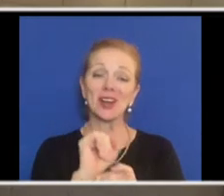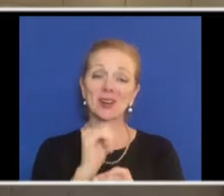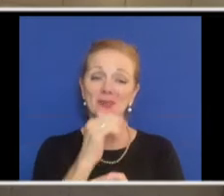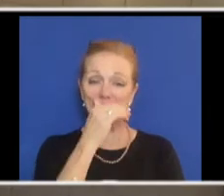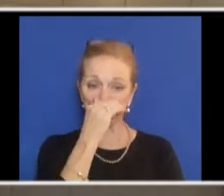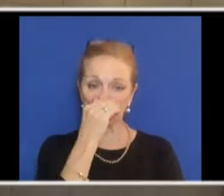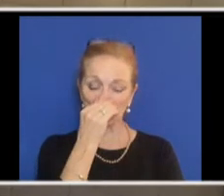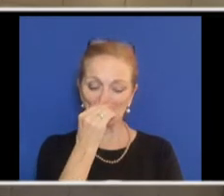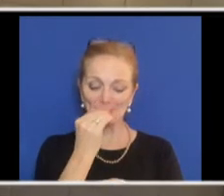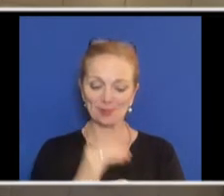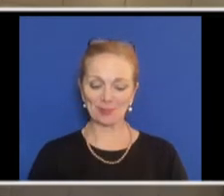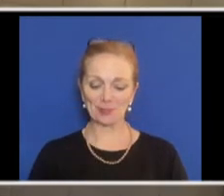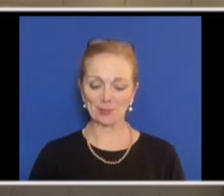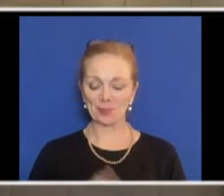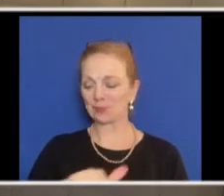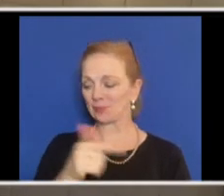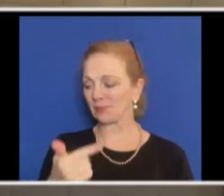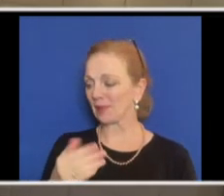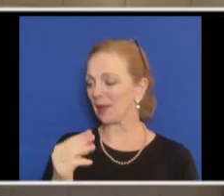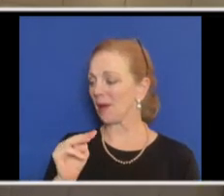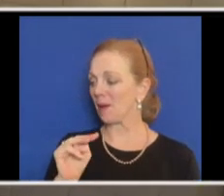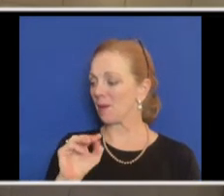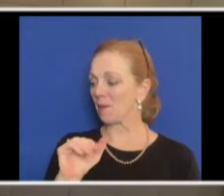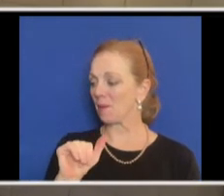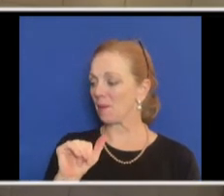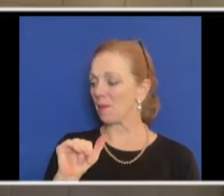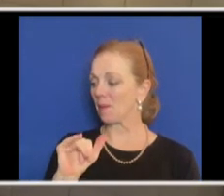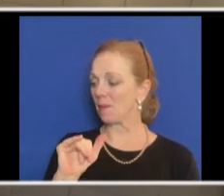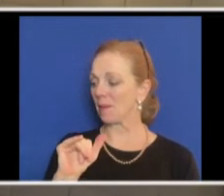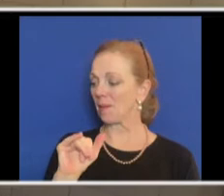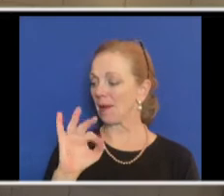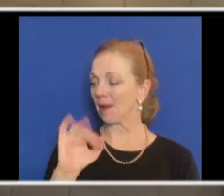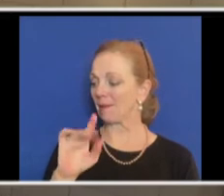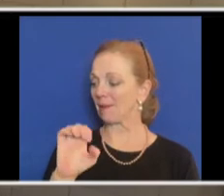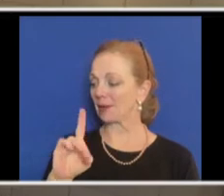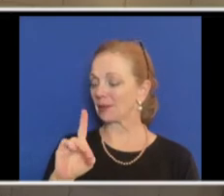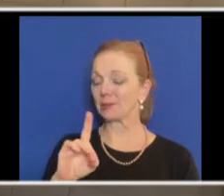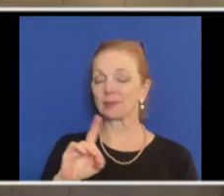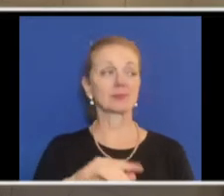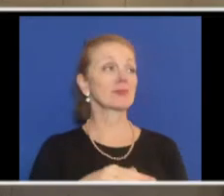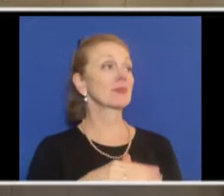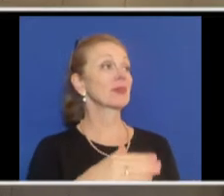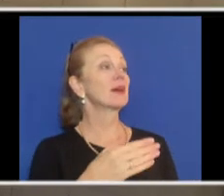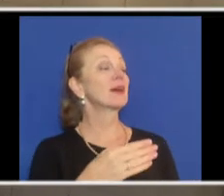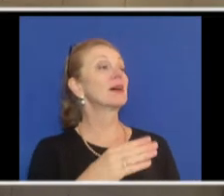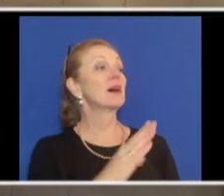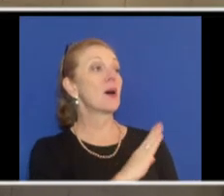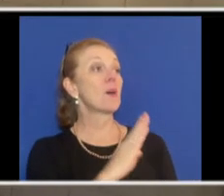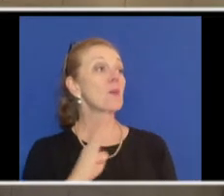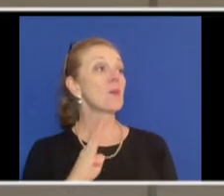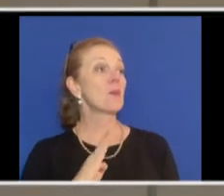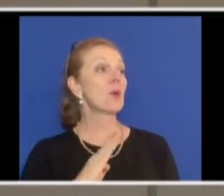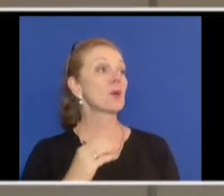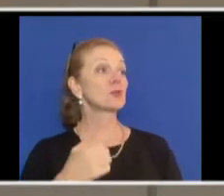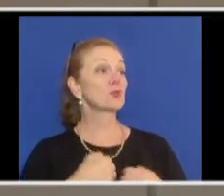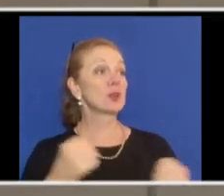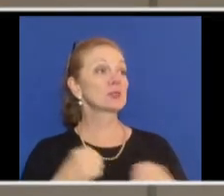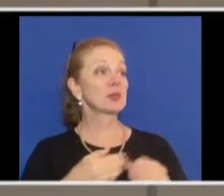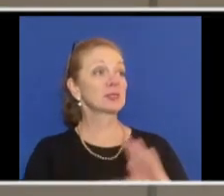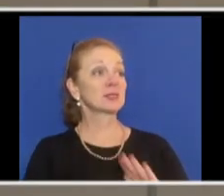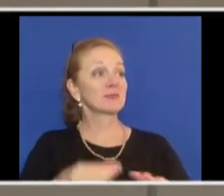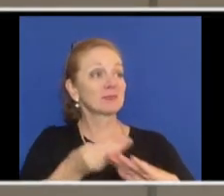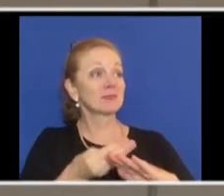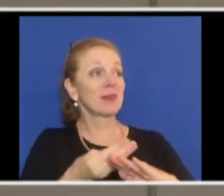Mayfield thank you mayor Pro Tim for transparency this around already knows I have a challenge with